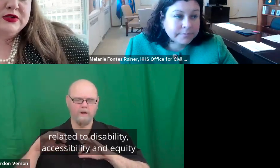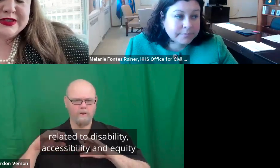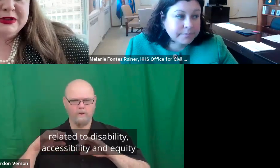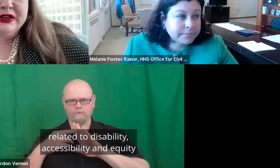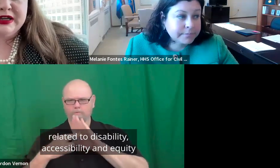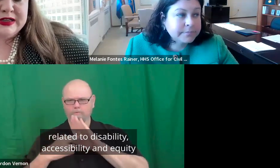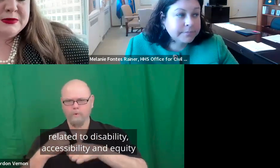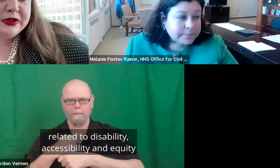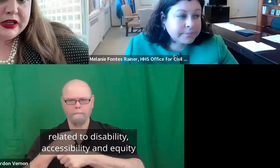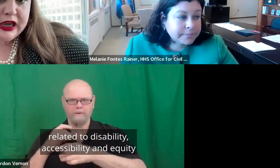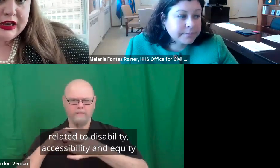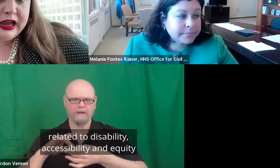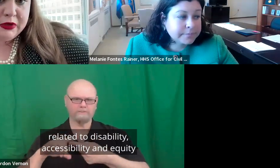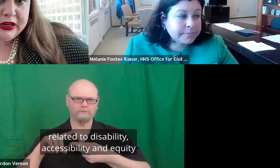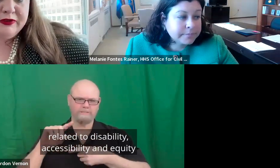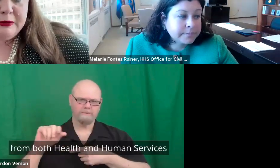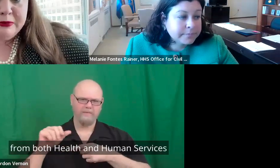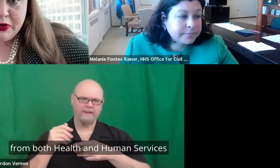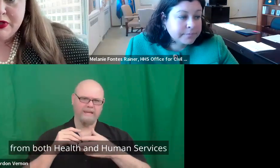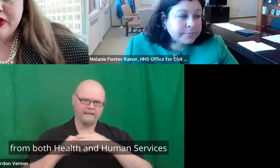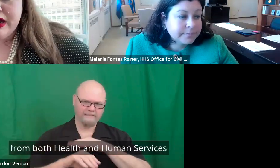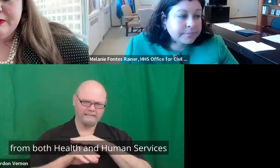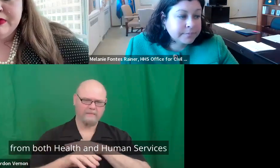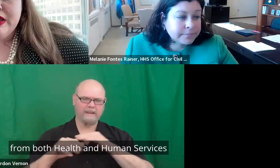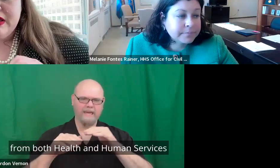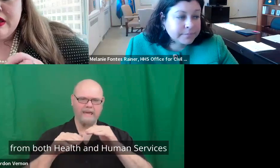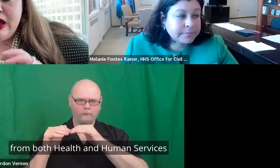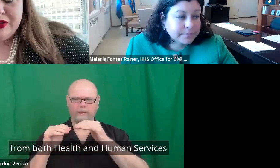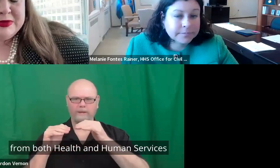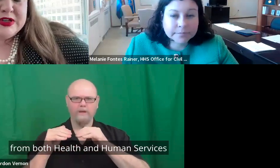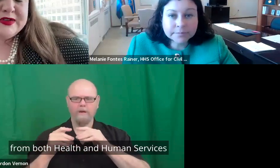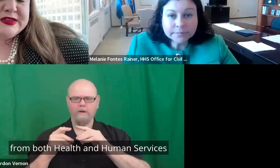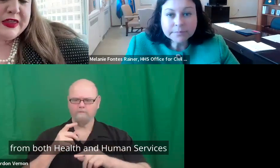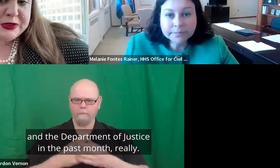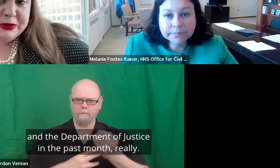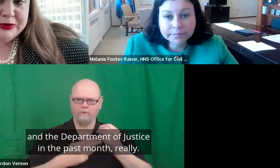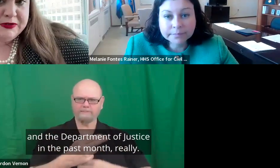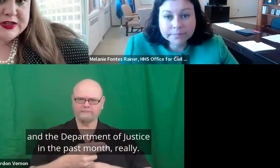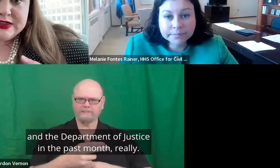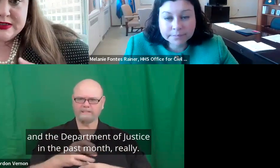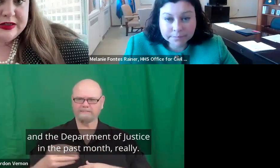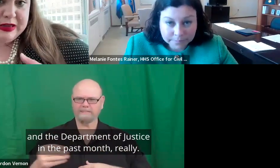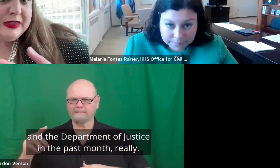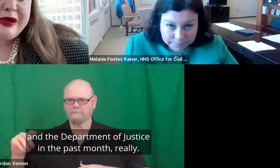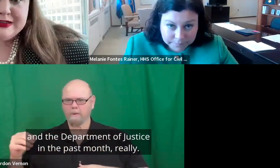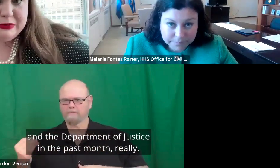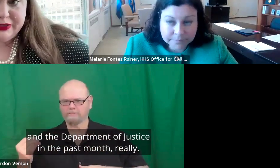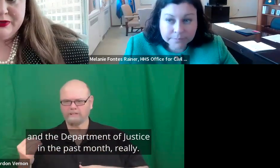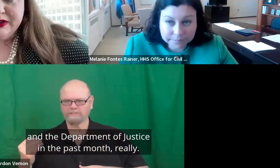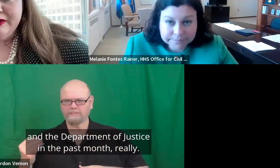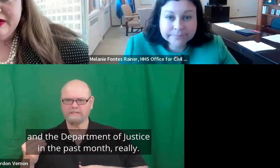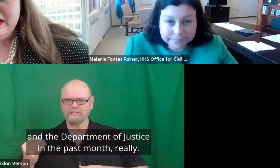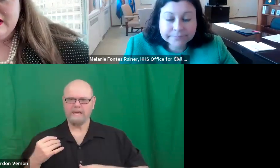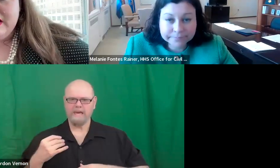related to disability, accessibility, and equity from both Health and Human Services and the Department of Justice in the past